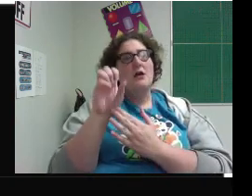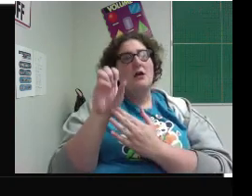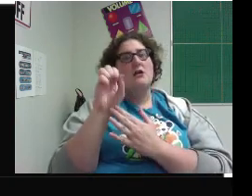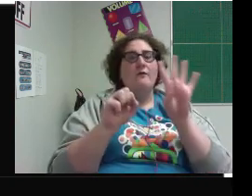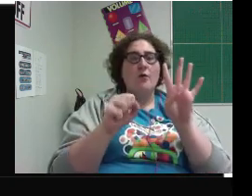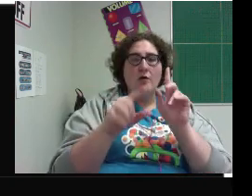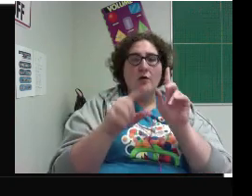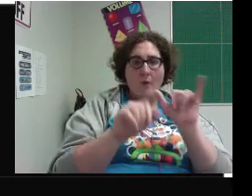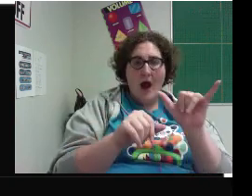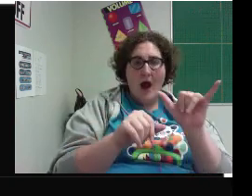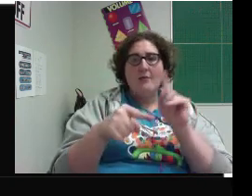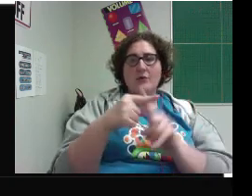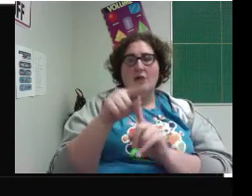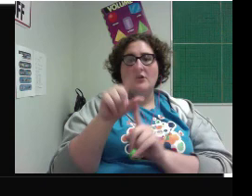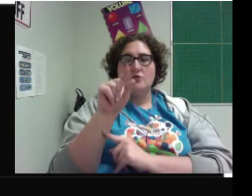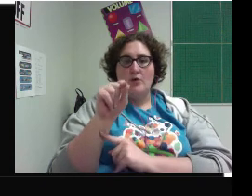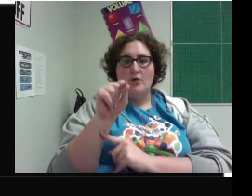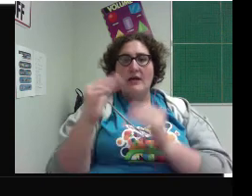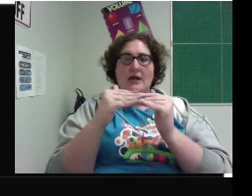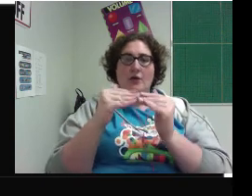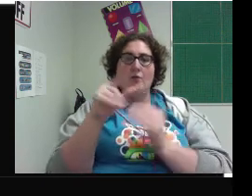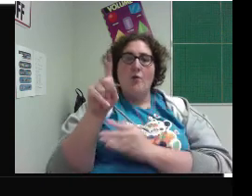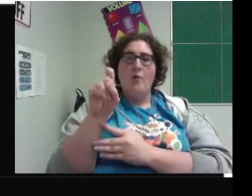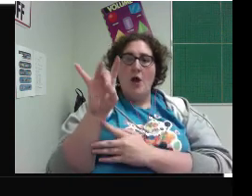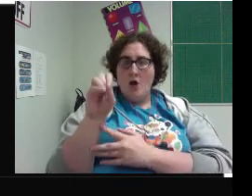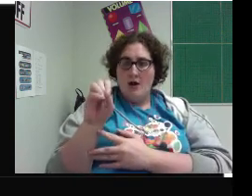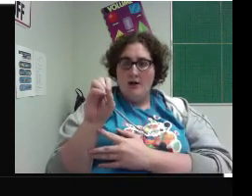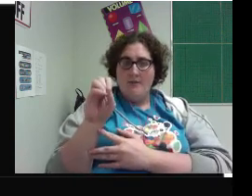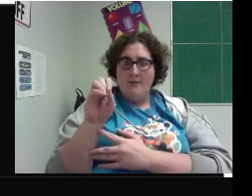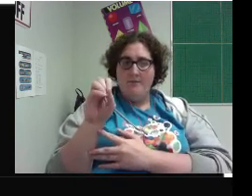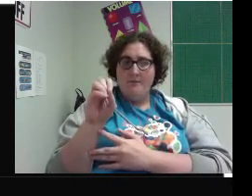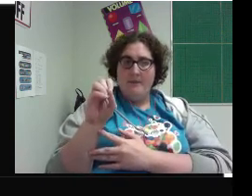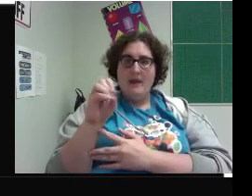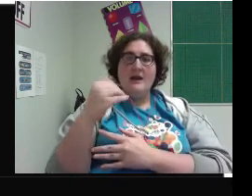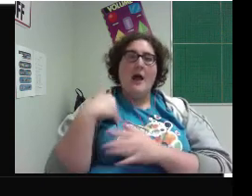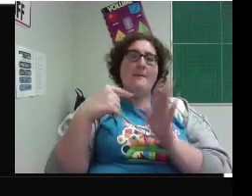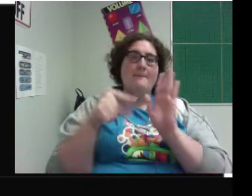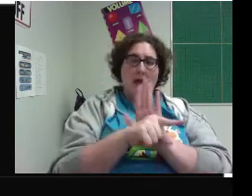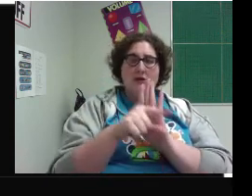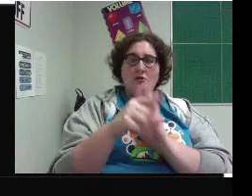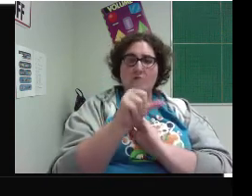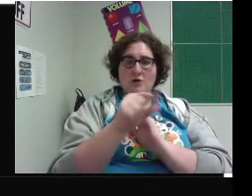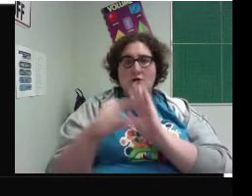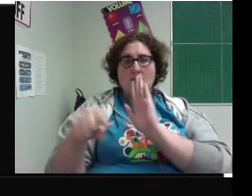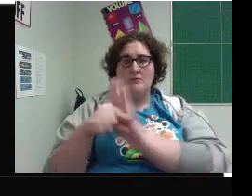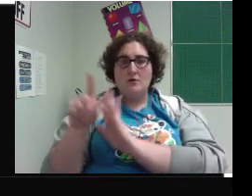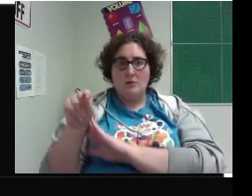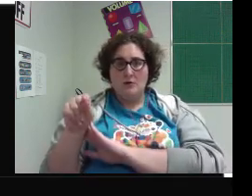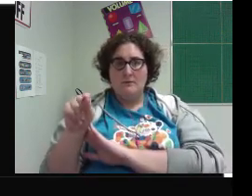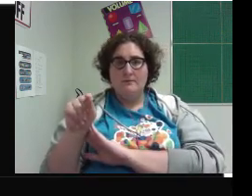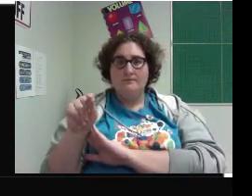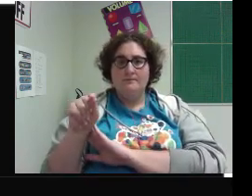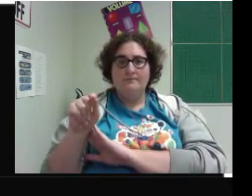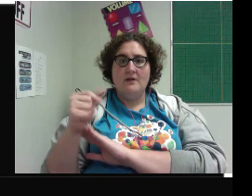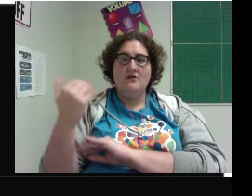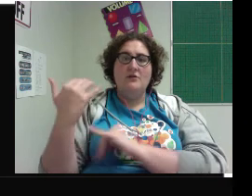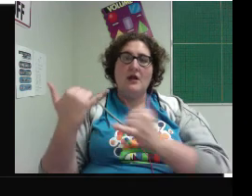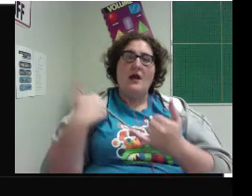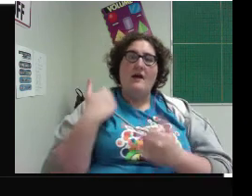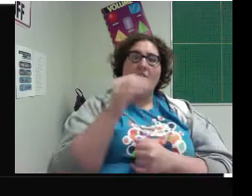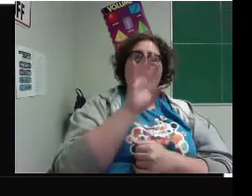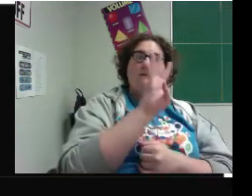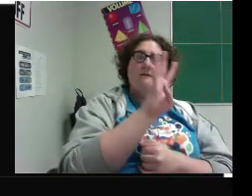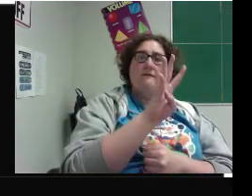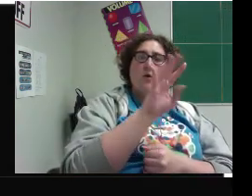4y plus 20 equals 180. I'm going to subtract 20 from both sides,